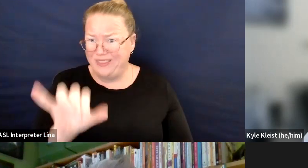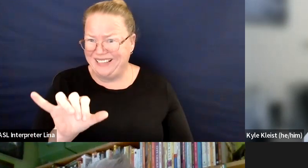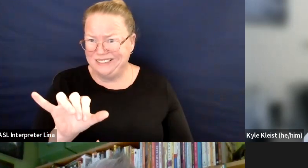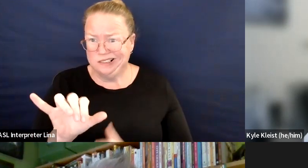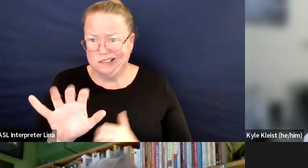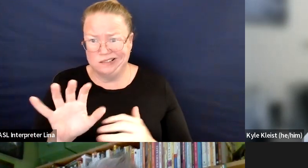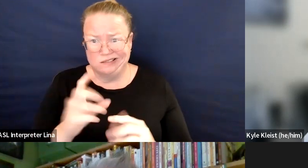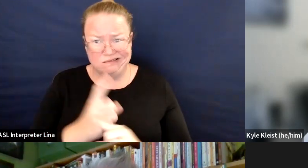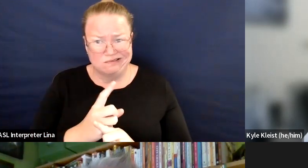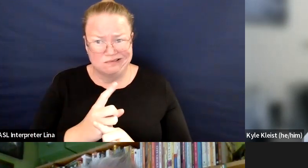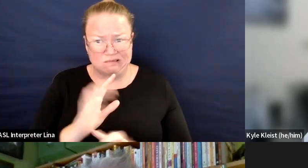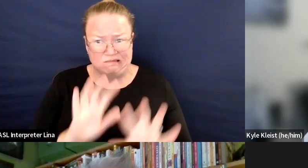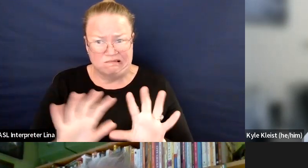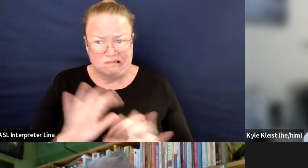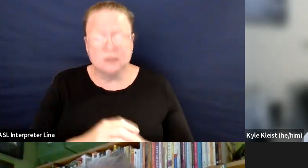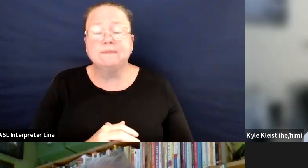of the question.